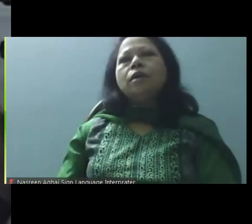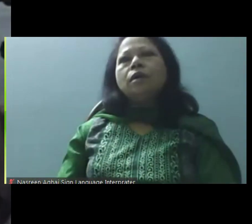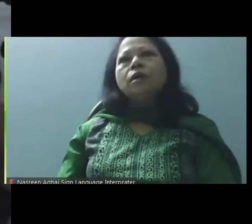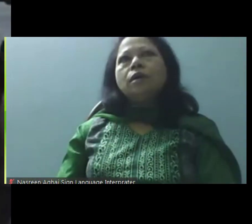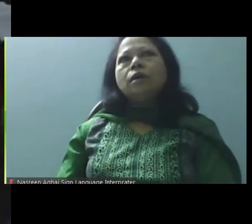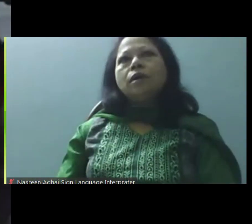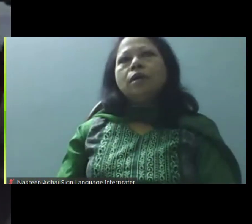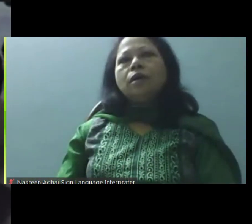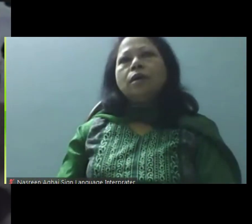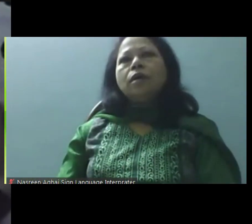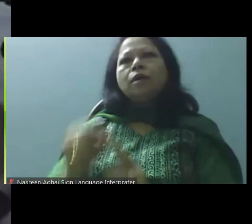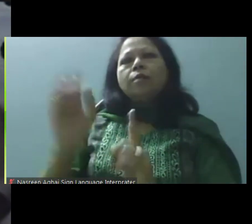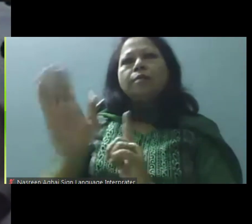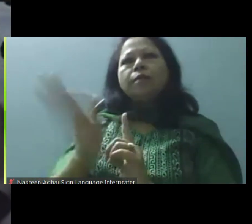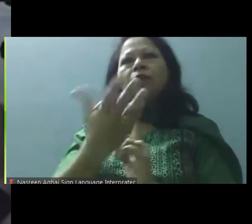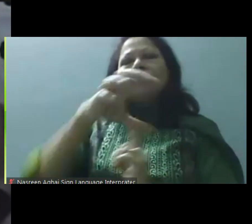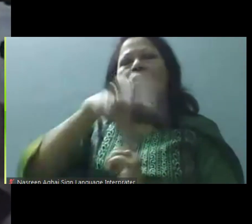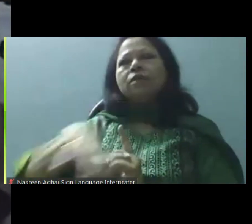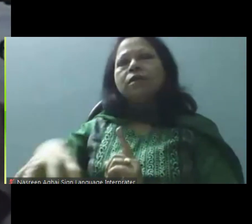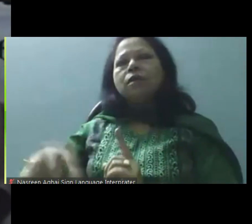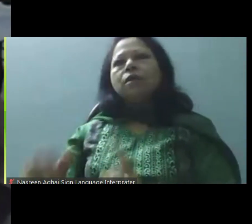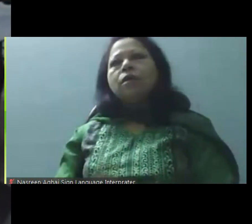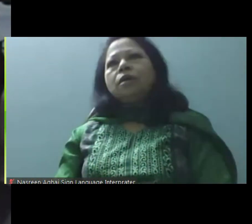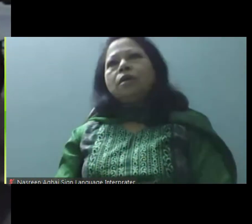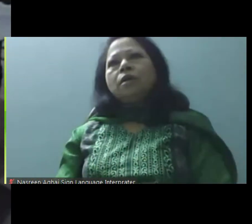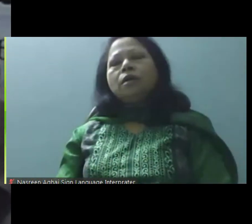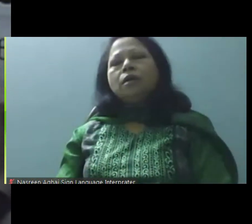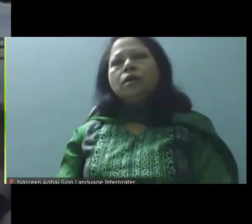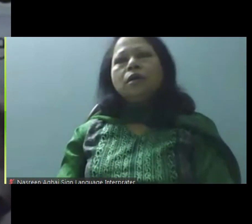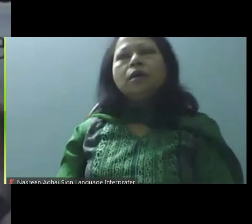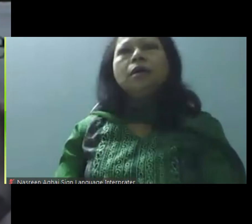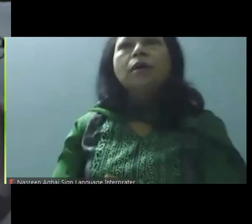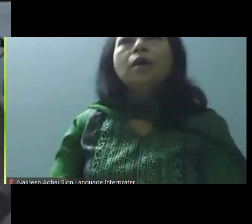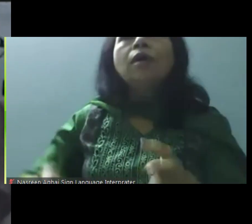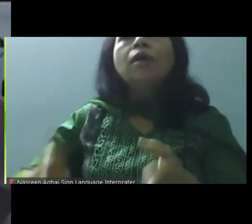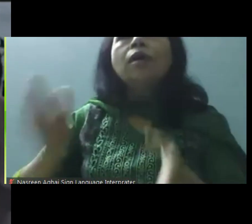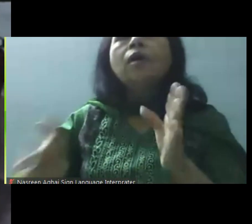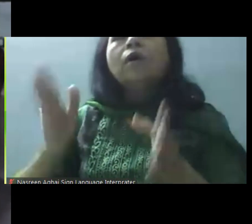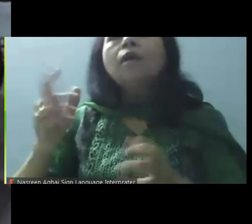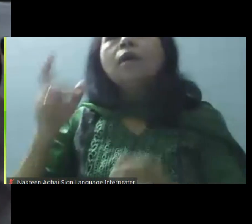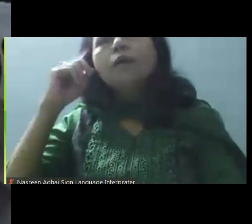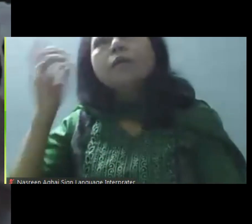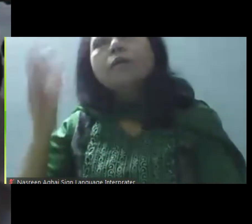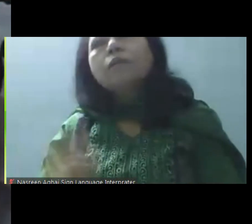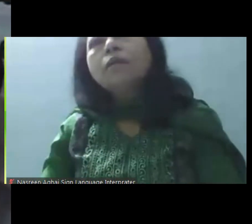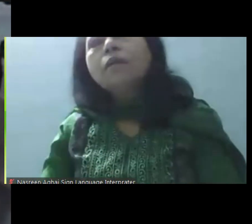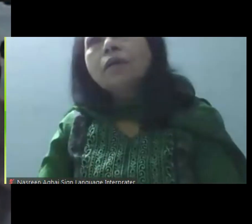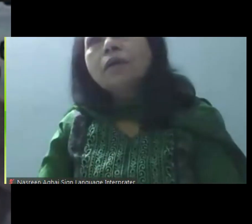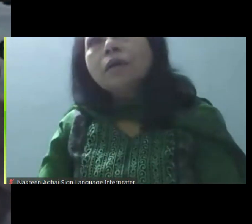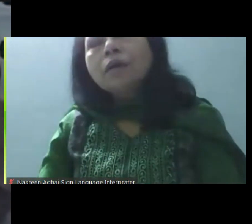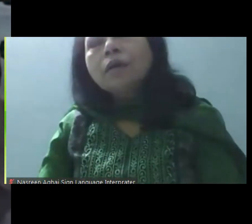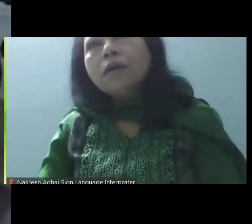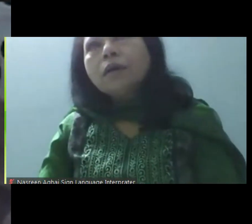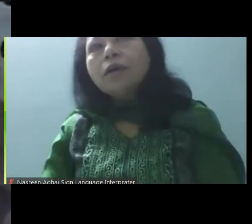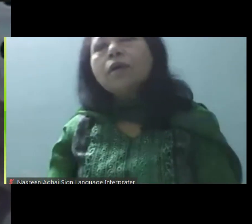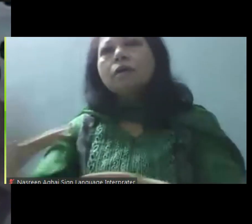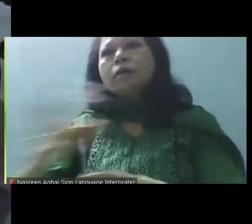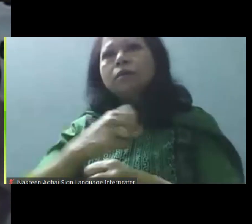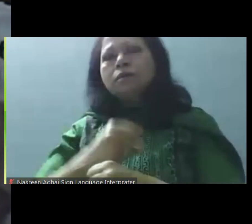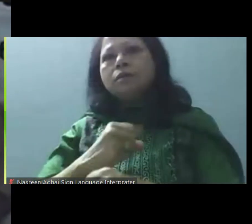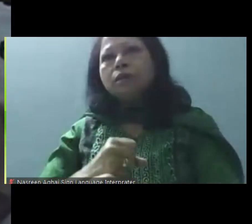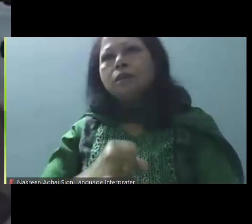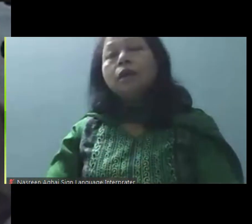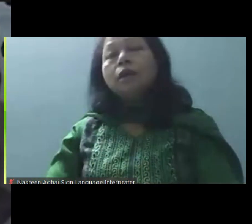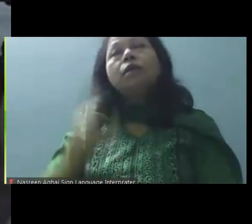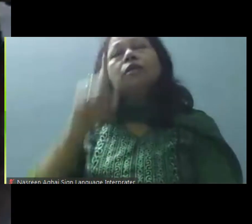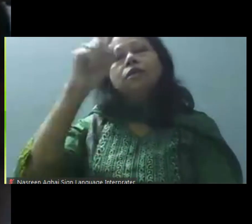the private sector, like University and software developers, will join us, and